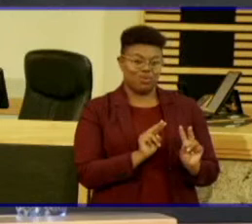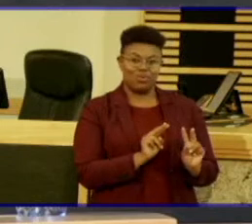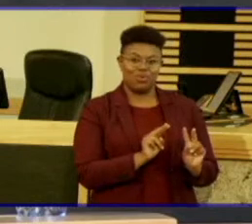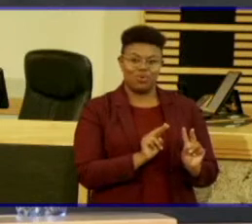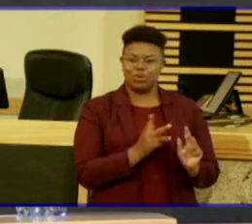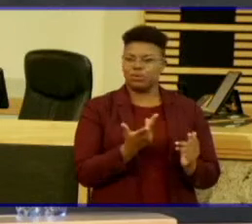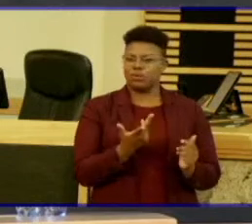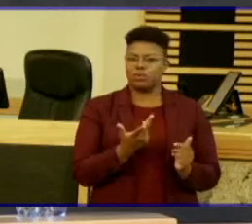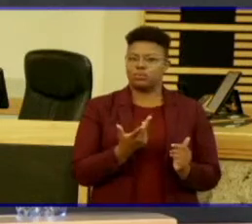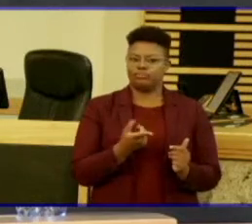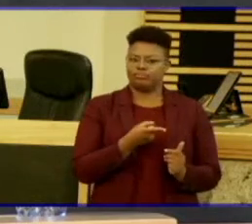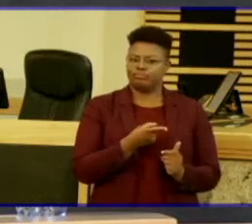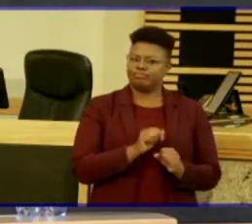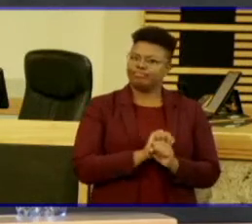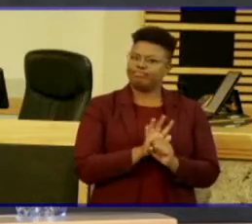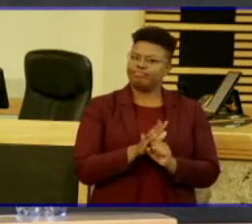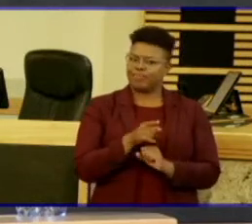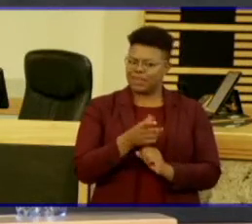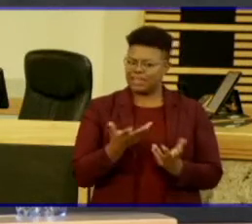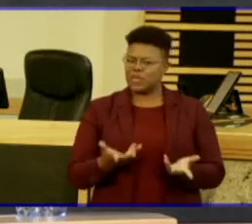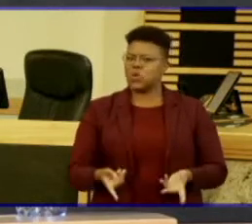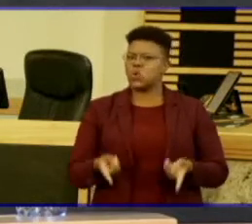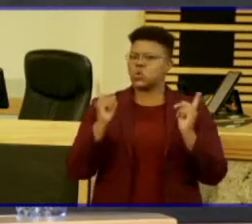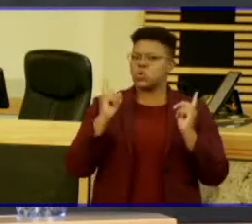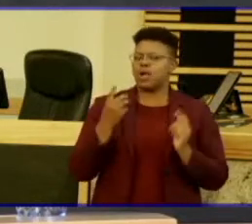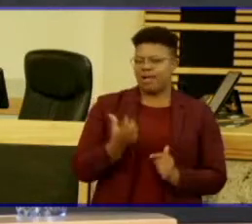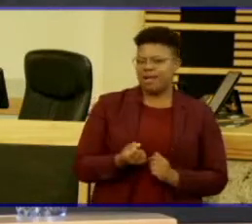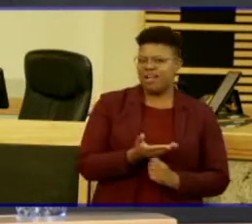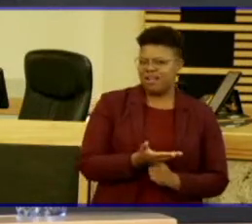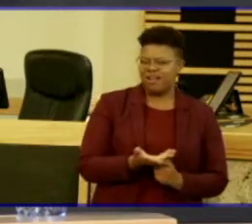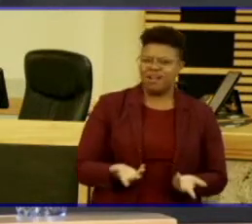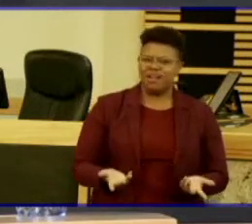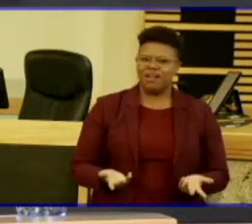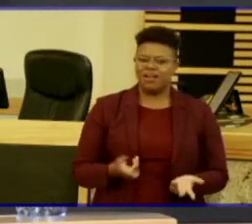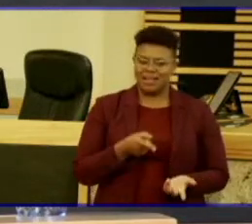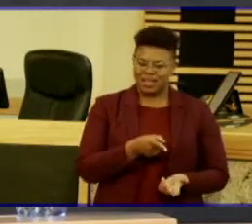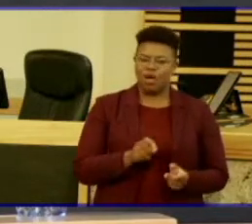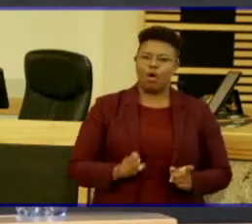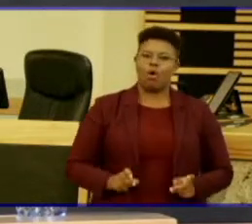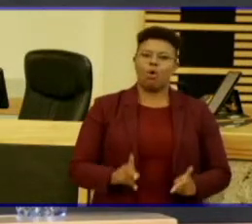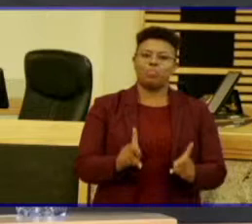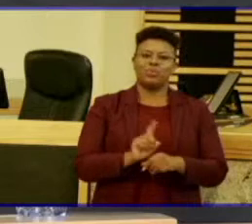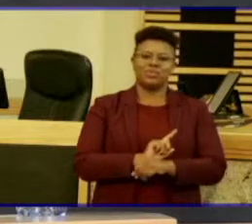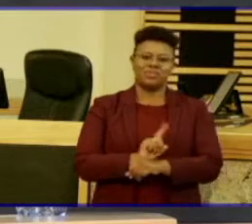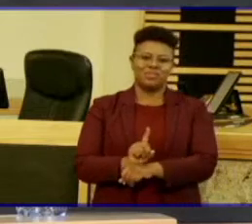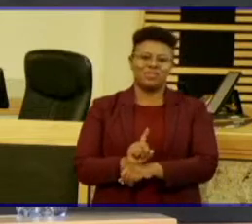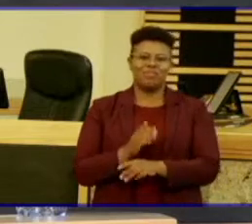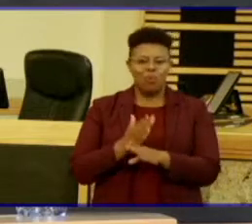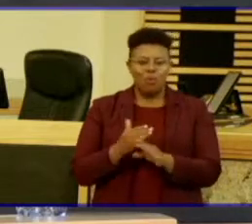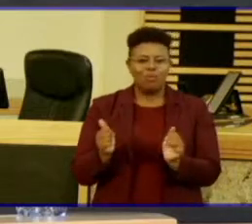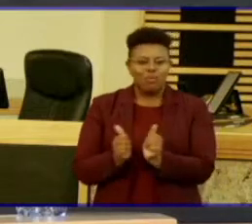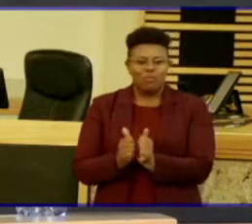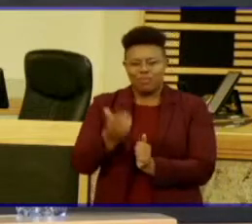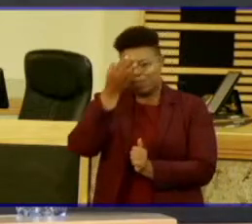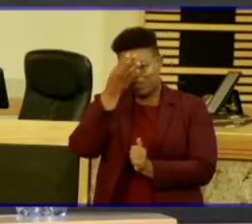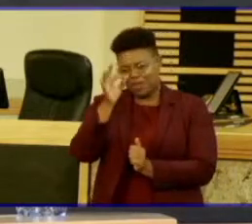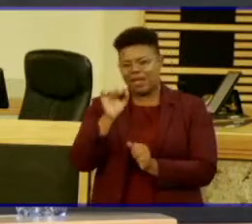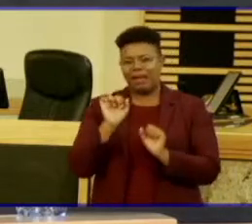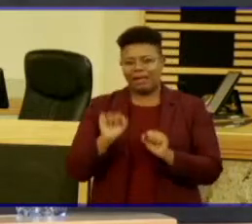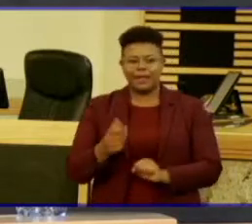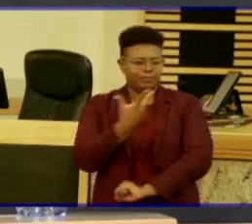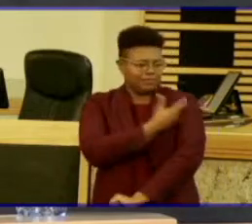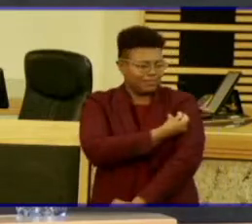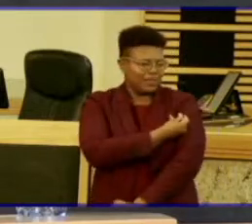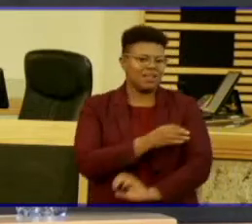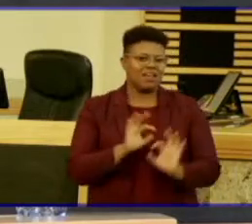iswekile sisifo esinobuzaza. Siyacela abantu bakuthi sisebenzise eli thuba sikwazi usebenza norhulumente, sifumane izigonyo